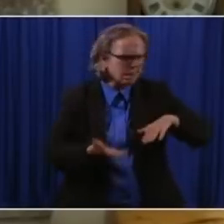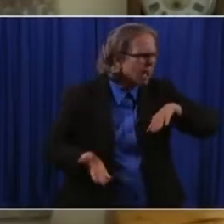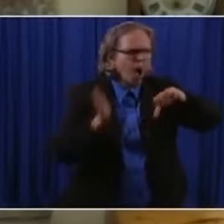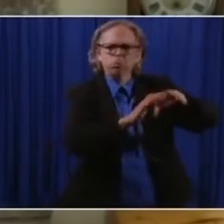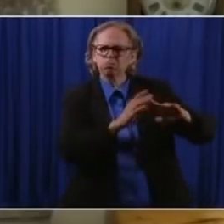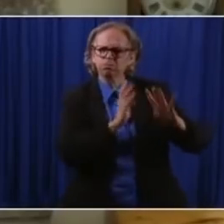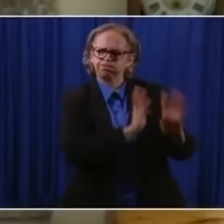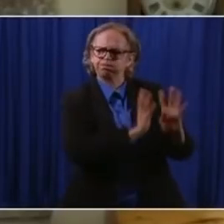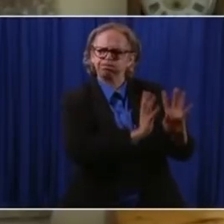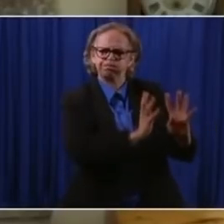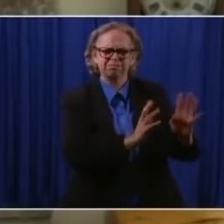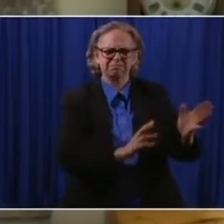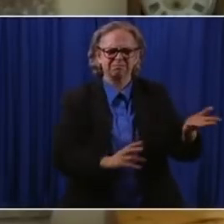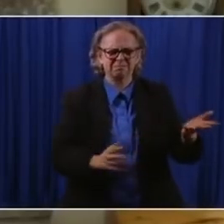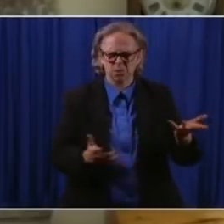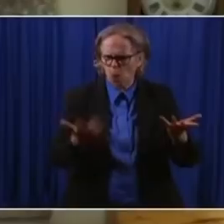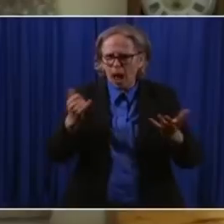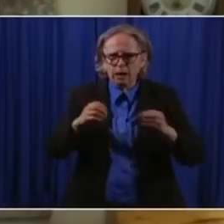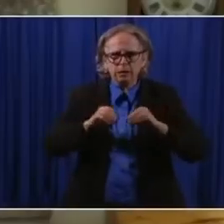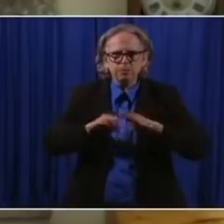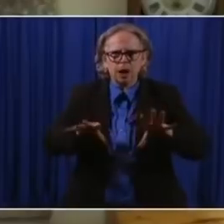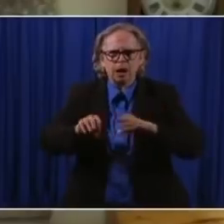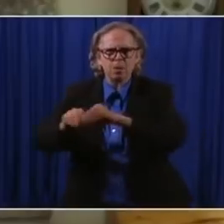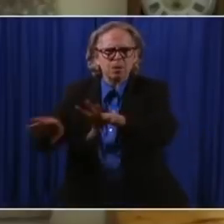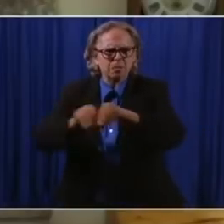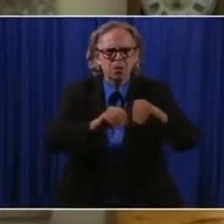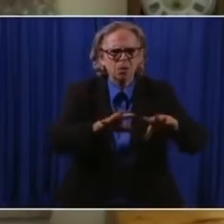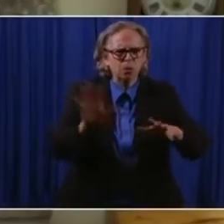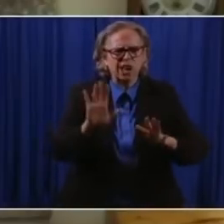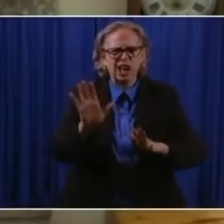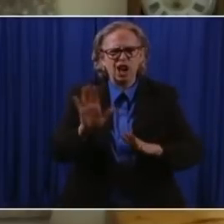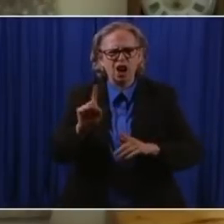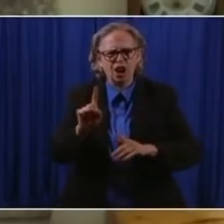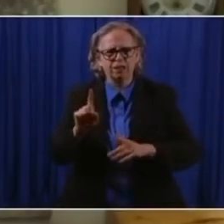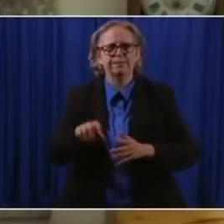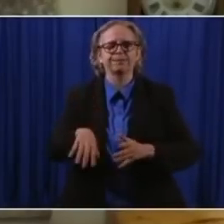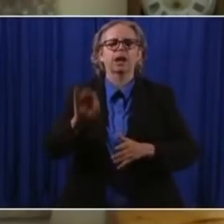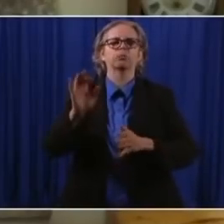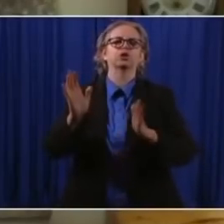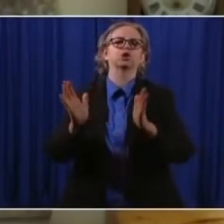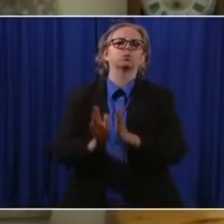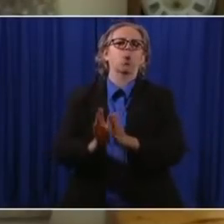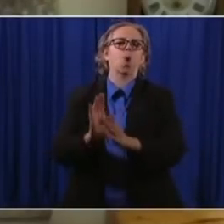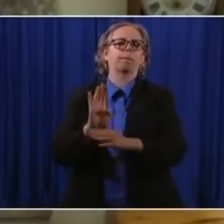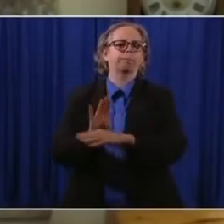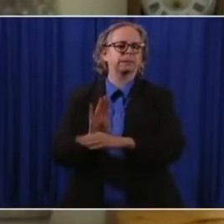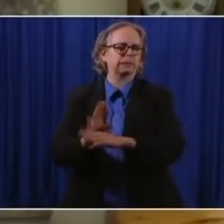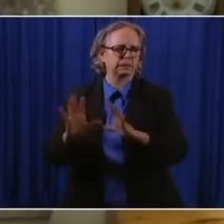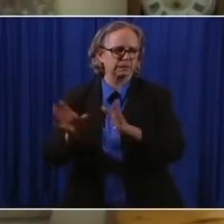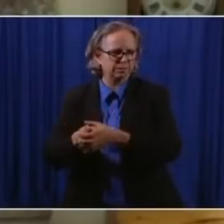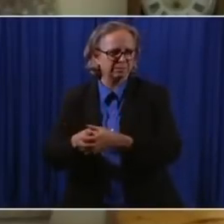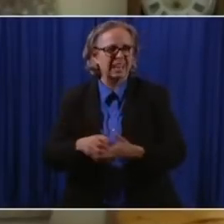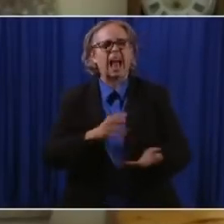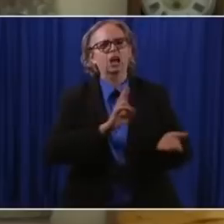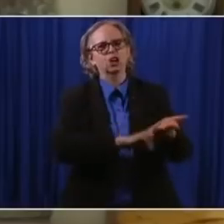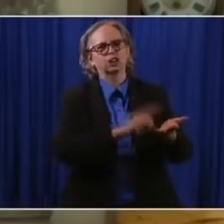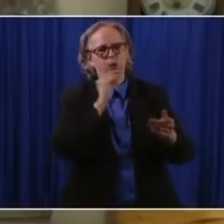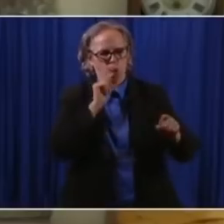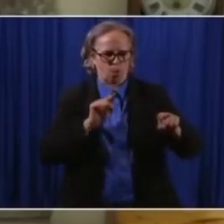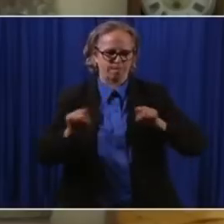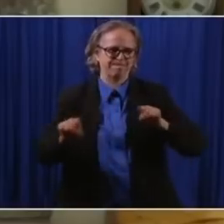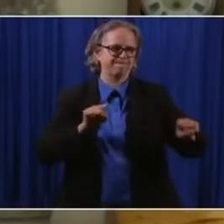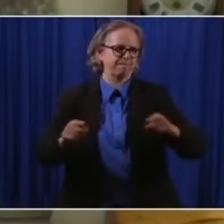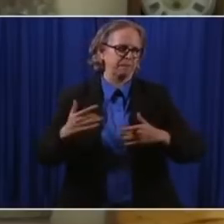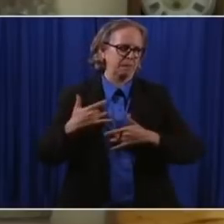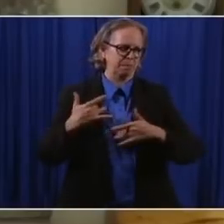multiple small workplace outbreaks and a couple of long-term care facilities. The number of small outbreaks suggests that there